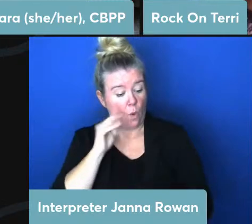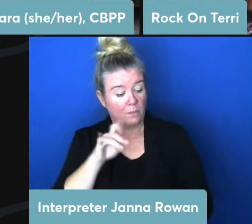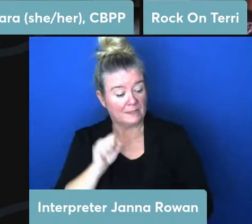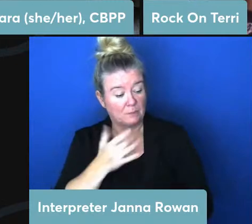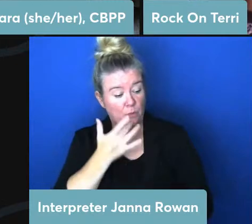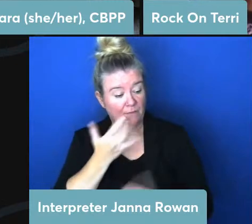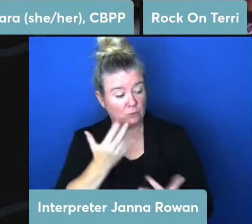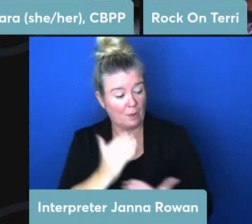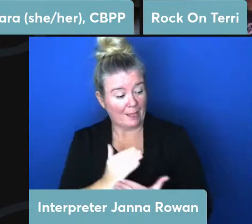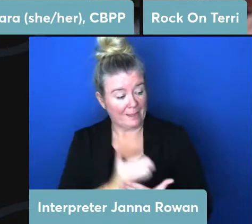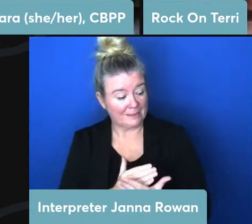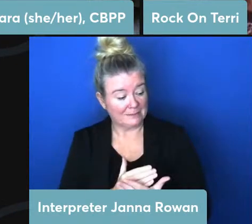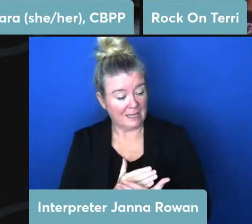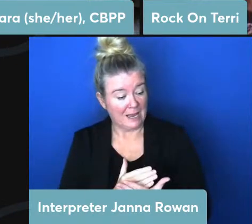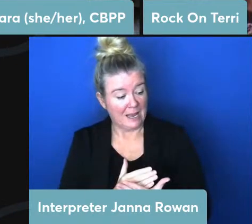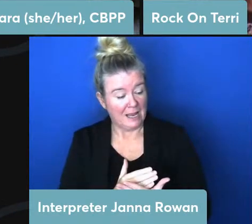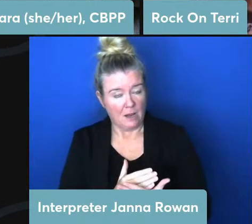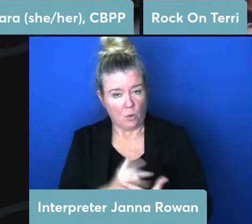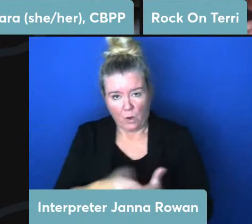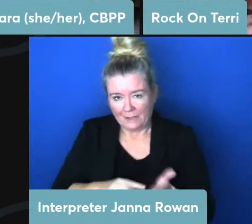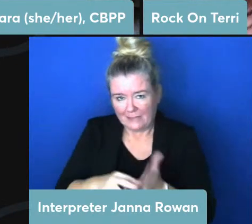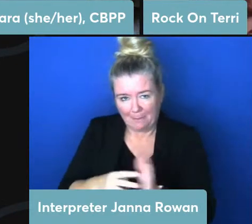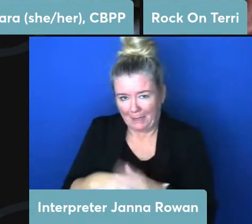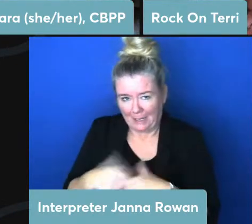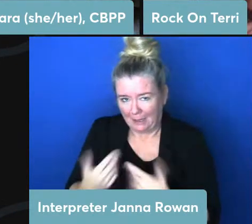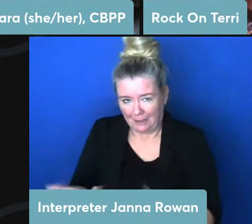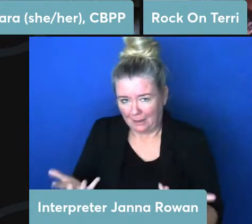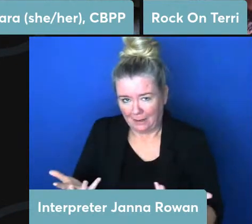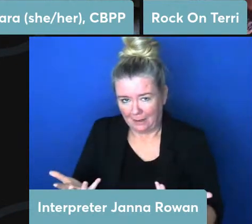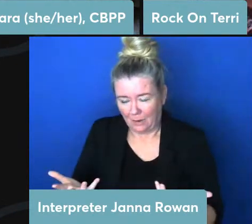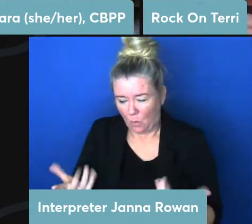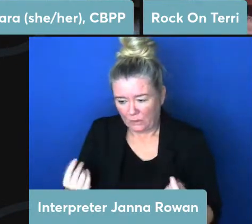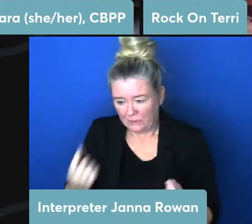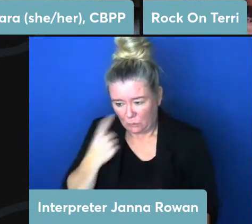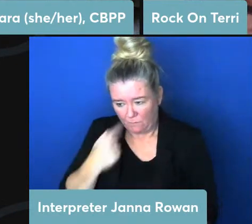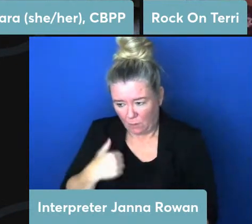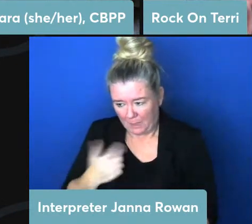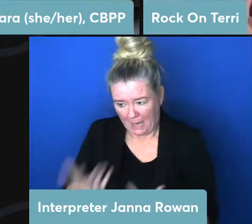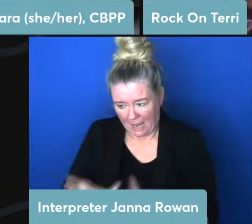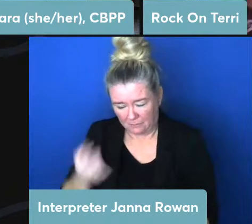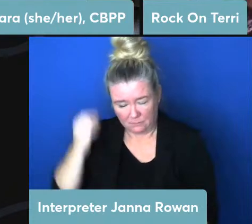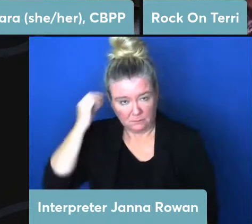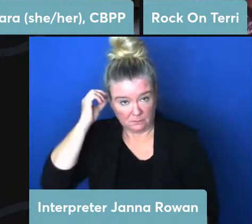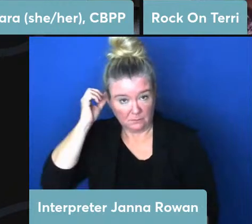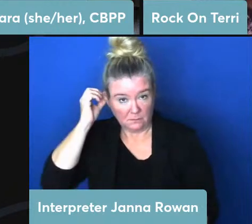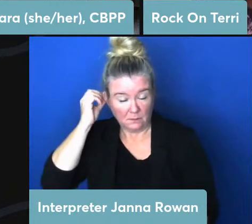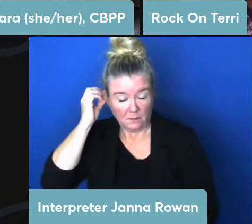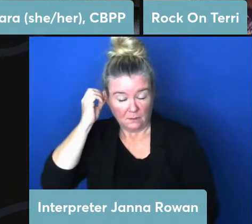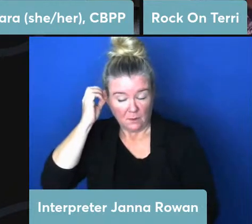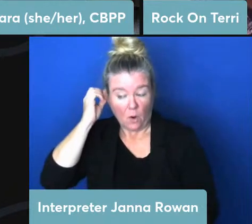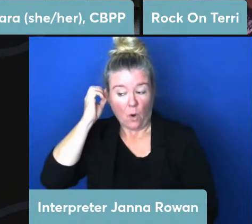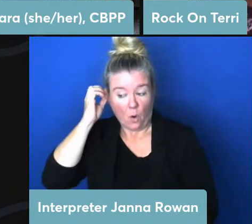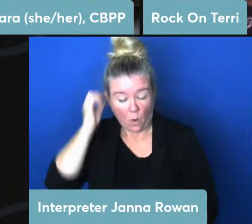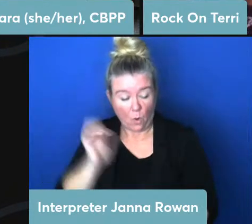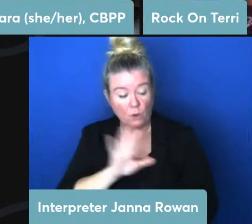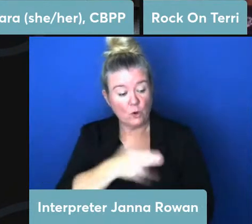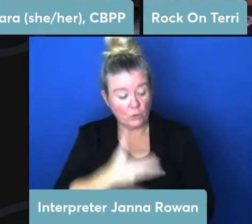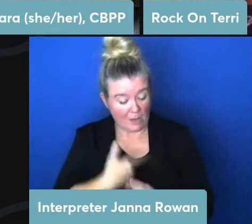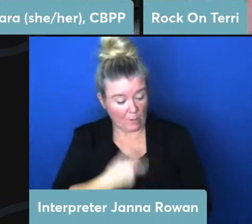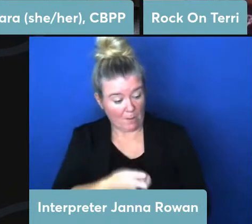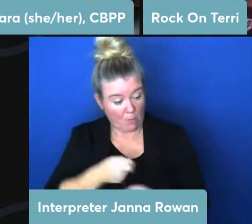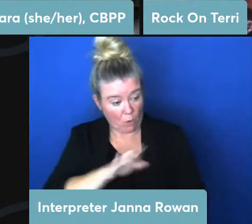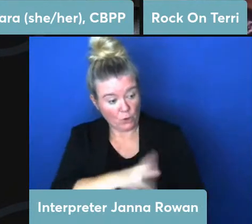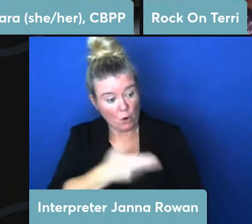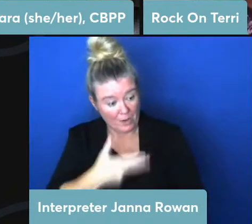preference wait list, but you're not telling me what it is. What does that do for me? hey, we pulled your name